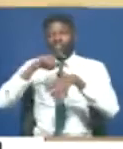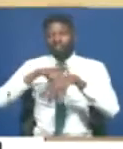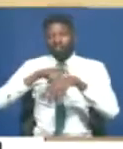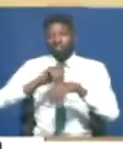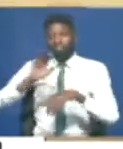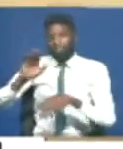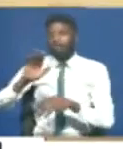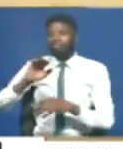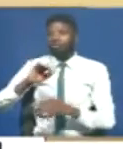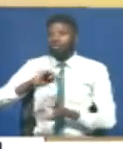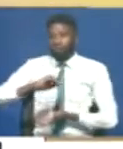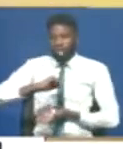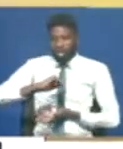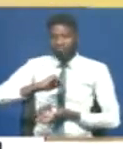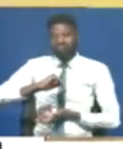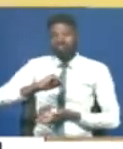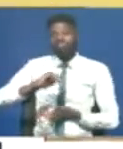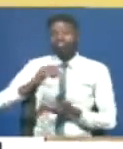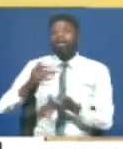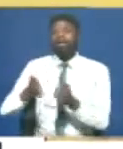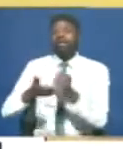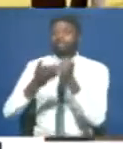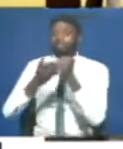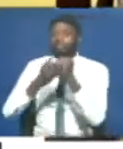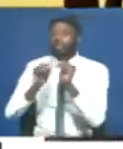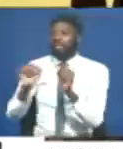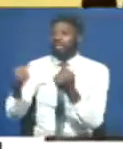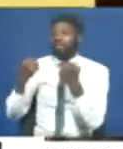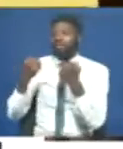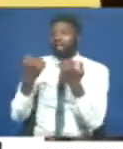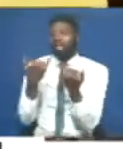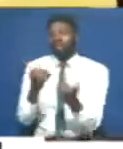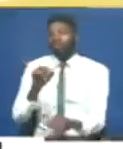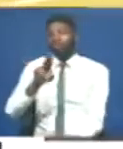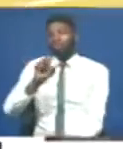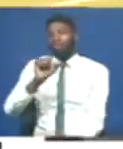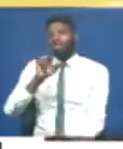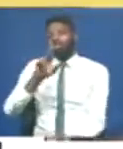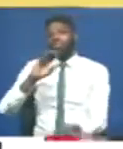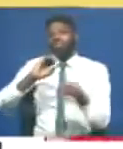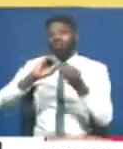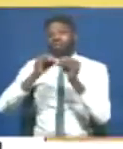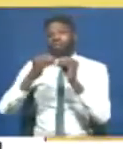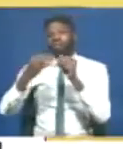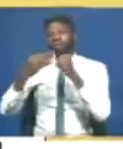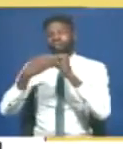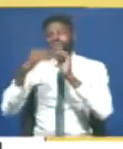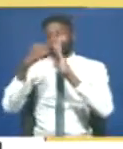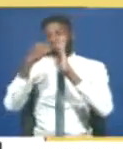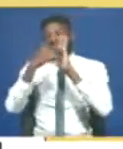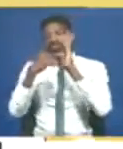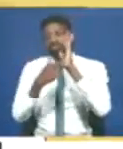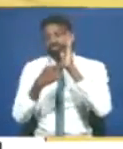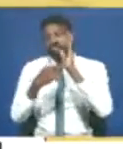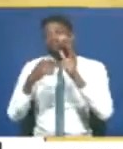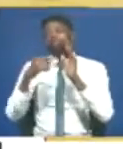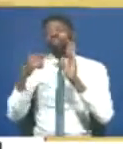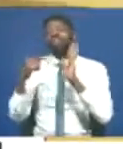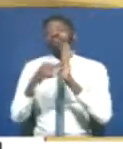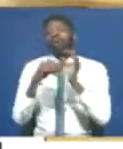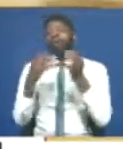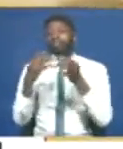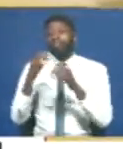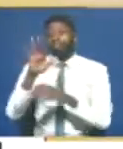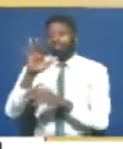with maximum agility. Currently, USIU is placed 8th on the Premier League standings with a total of 5 points. Butali will